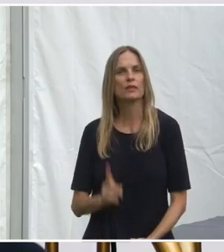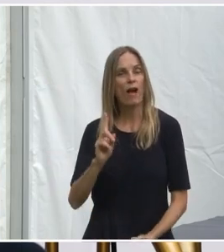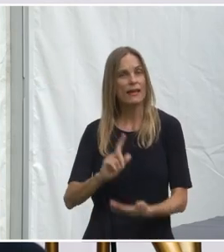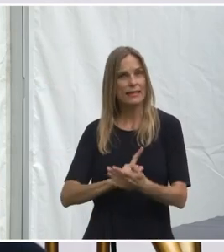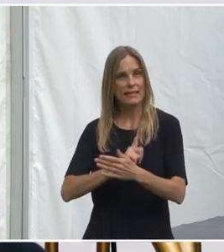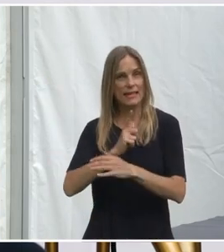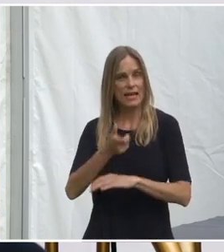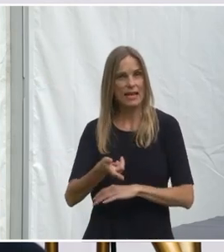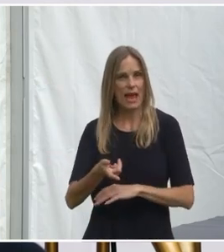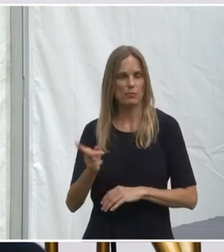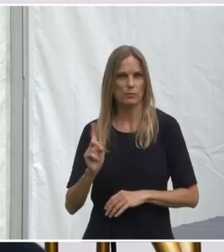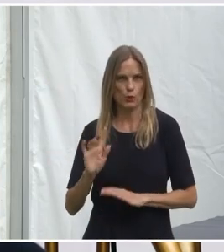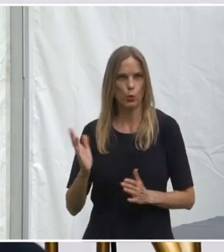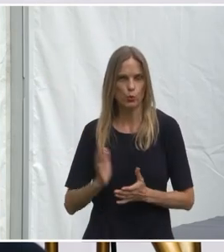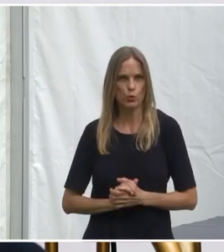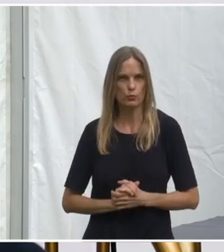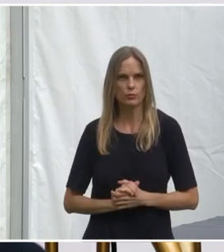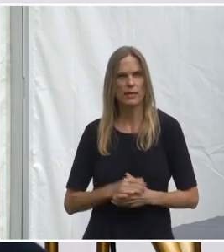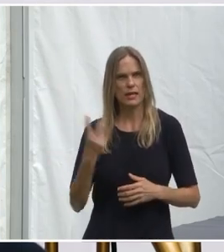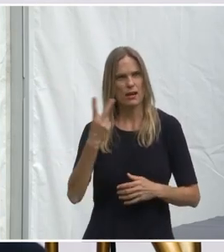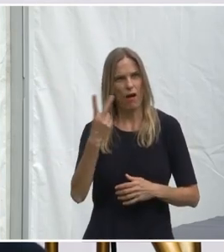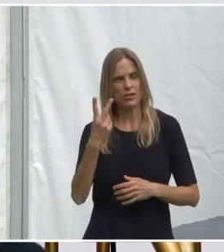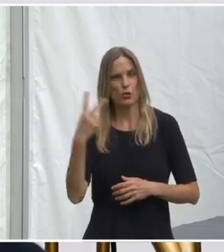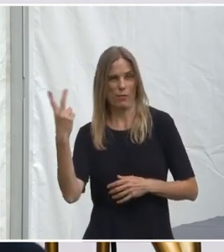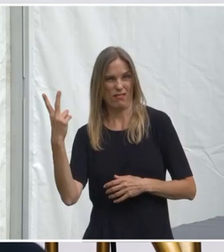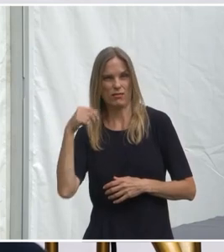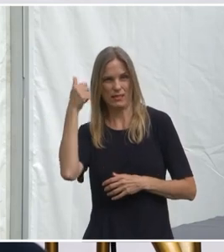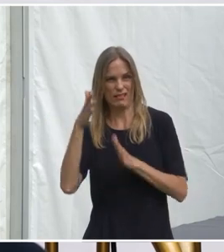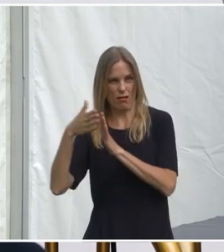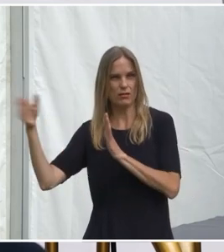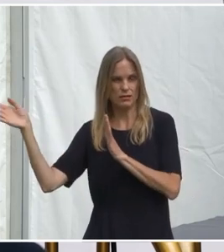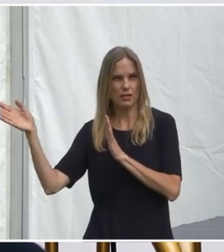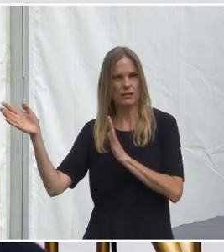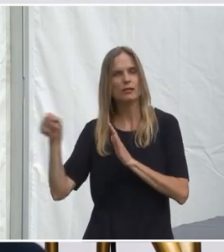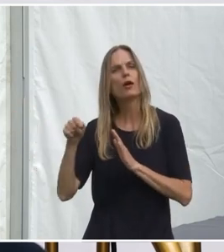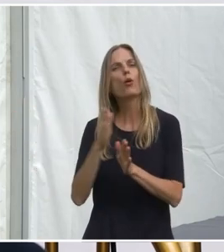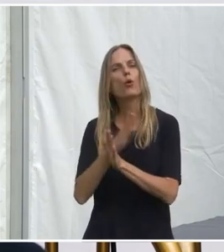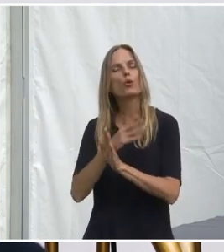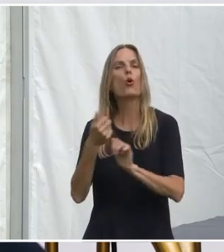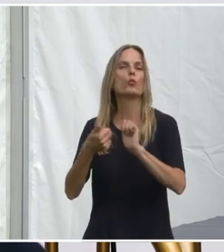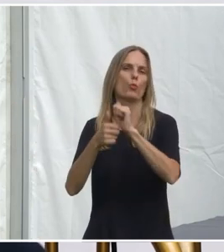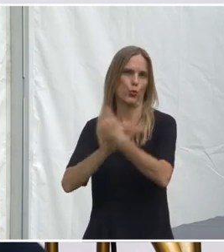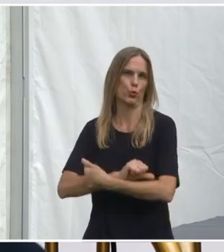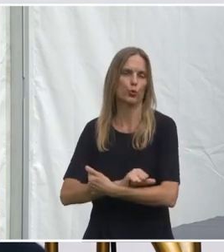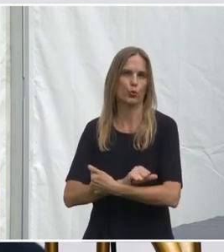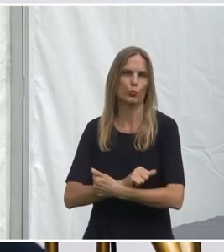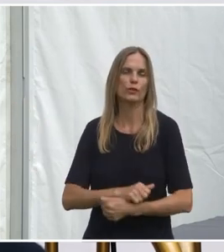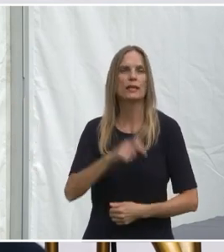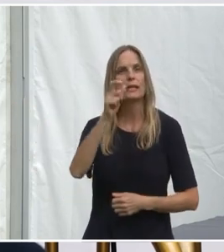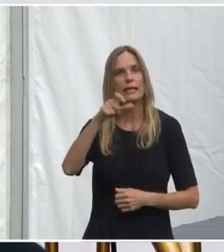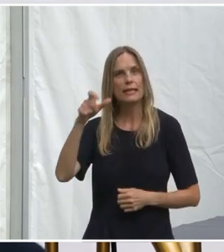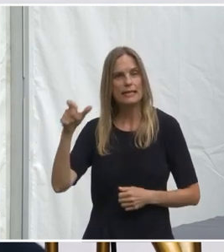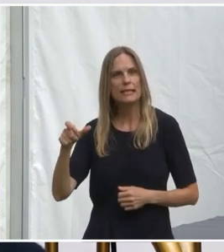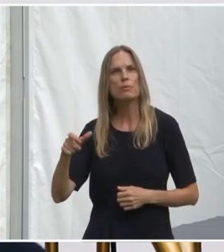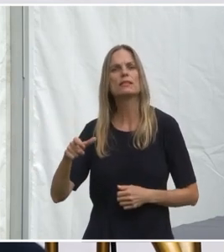later, now when we talk about 2020s, the situation has changed in that sense that people are